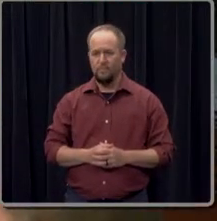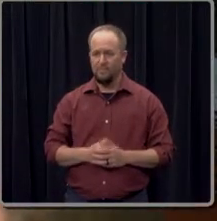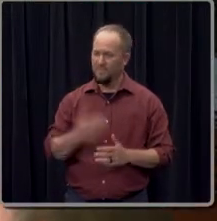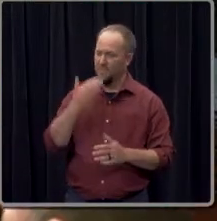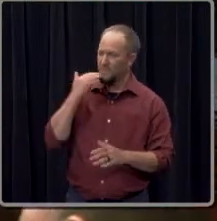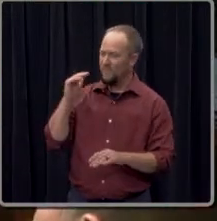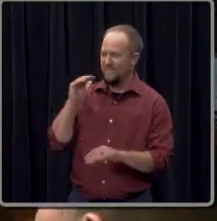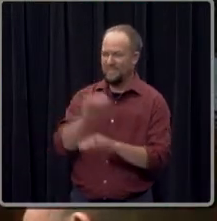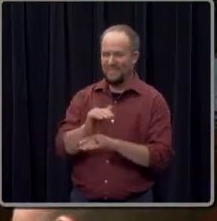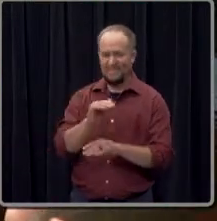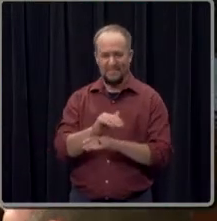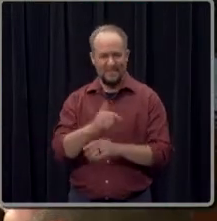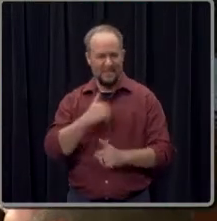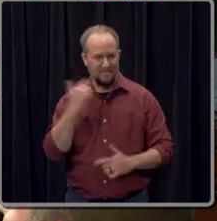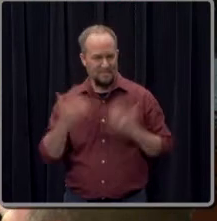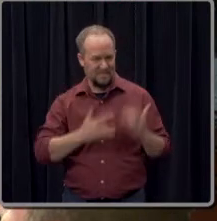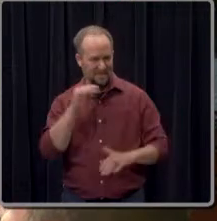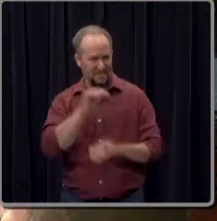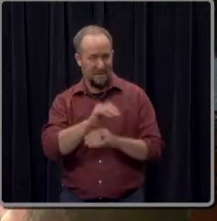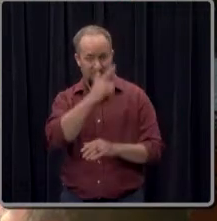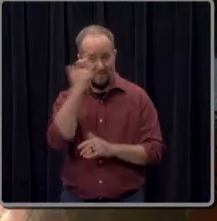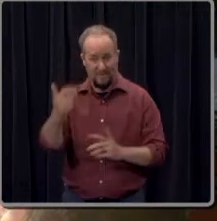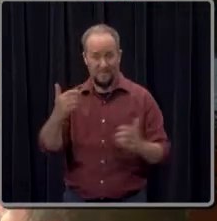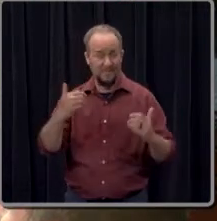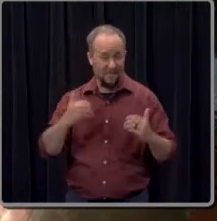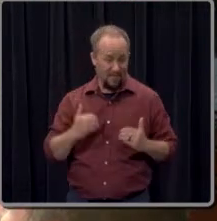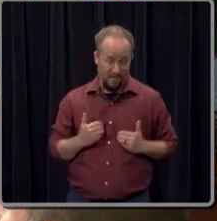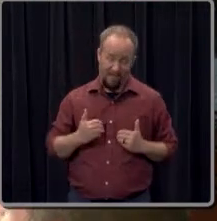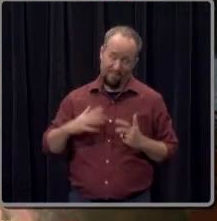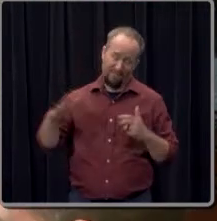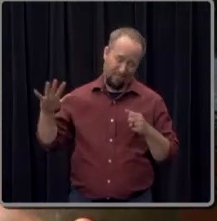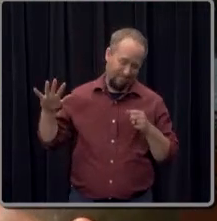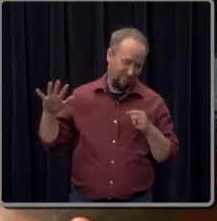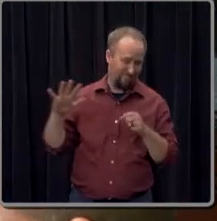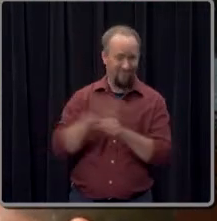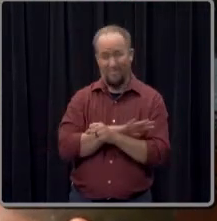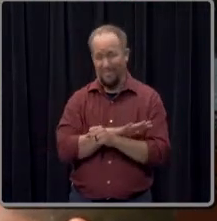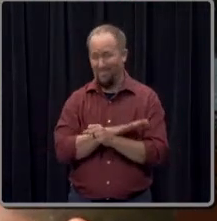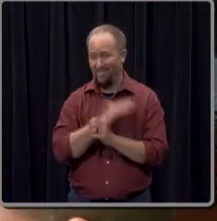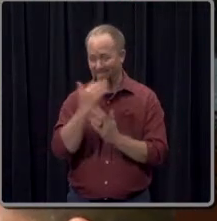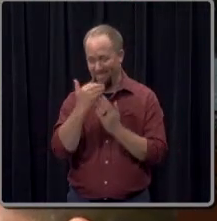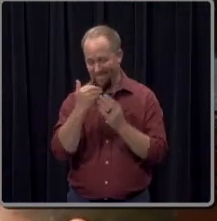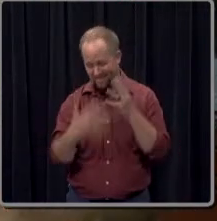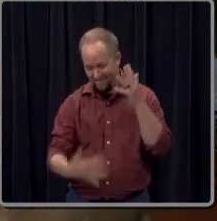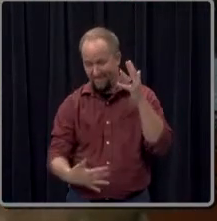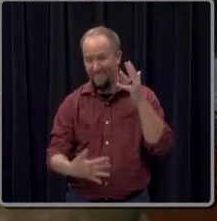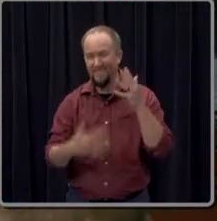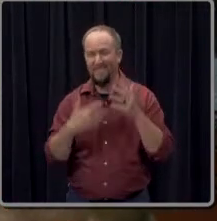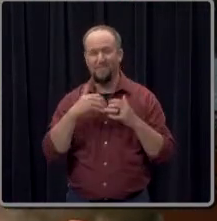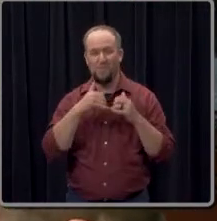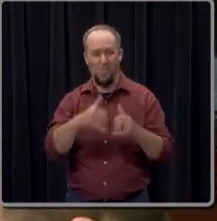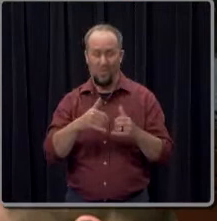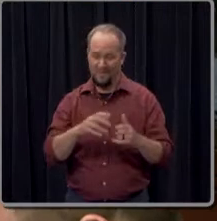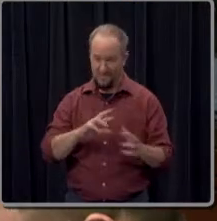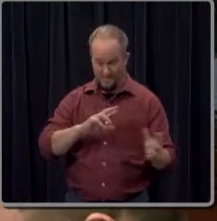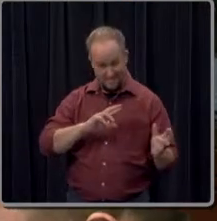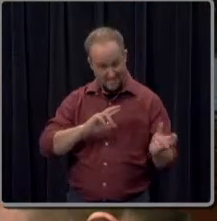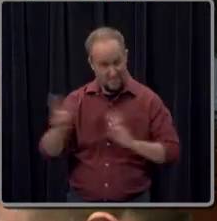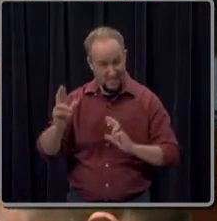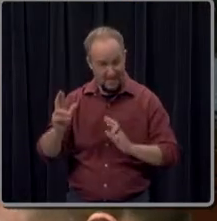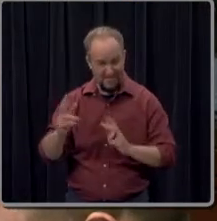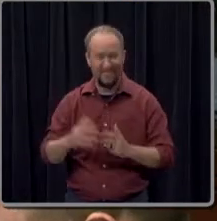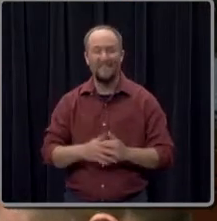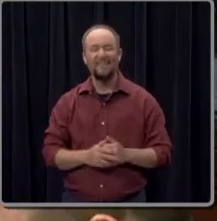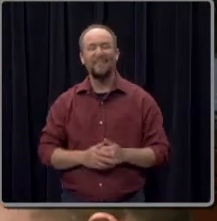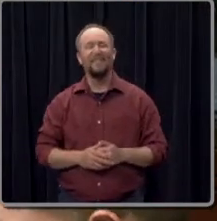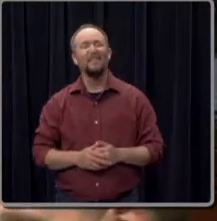Good evening. I am excited tonight because we have a jam-packed slate of awards, so buckle up.